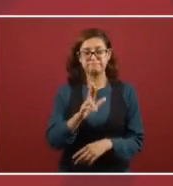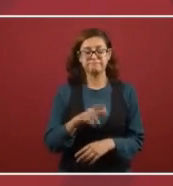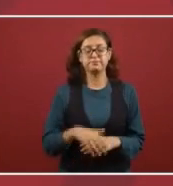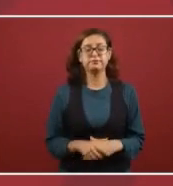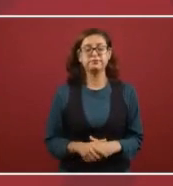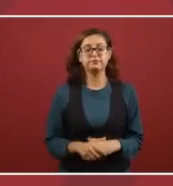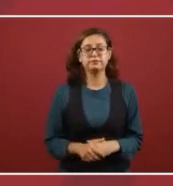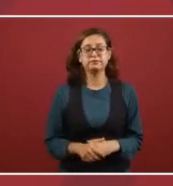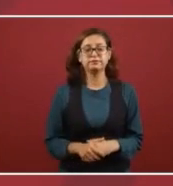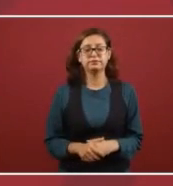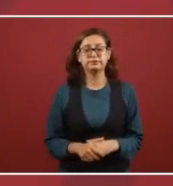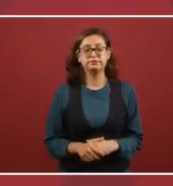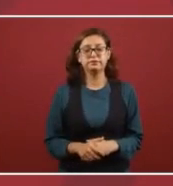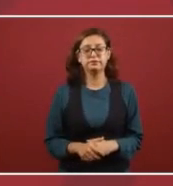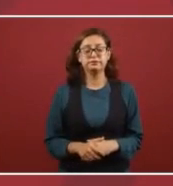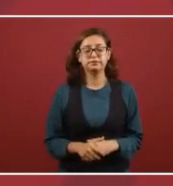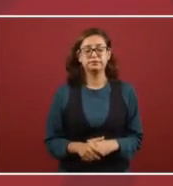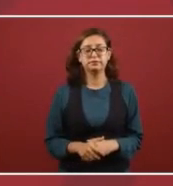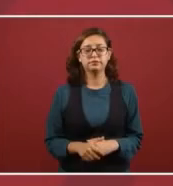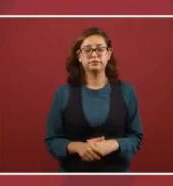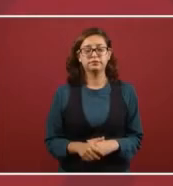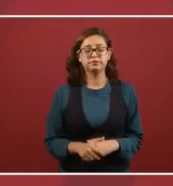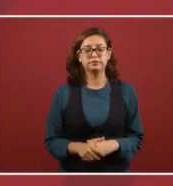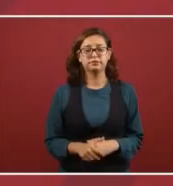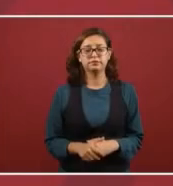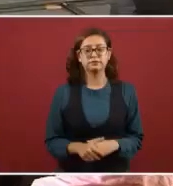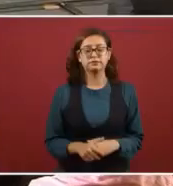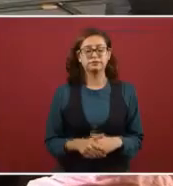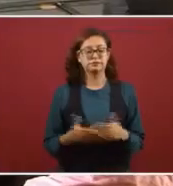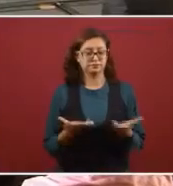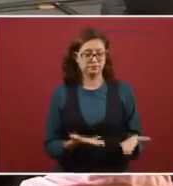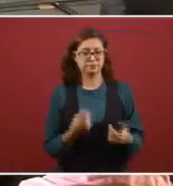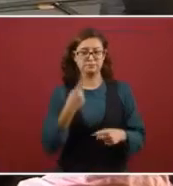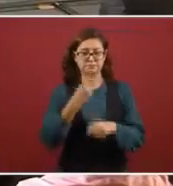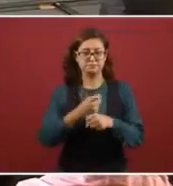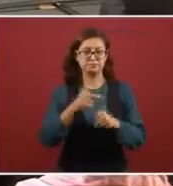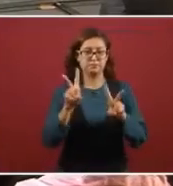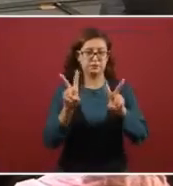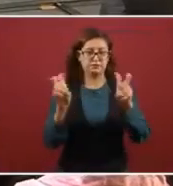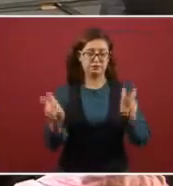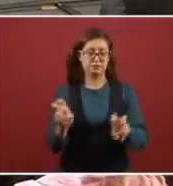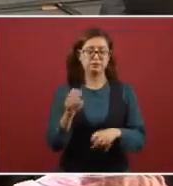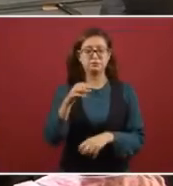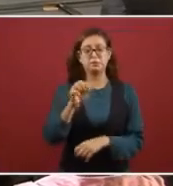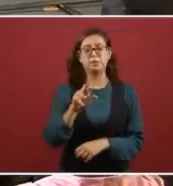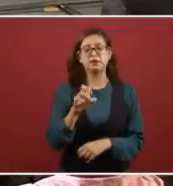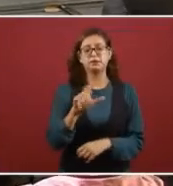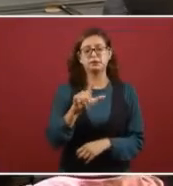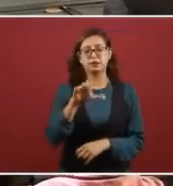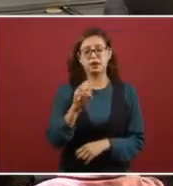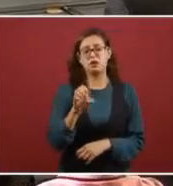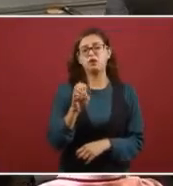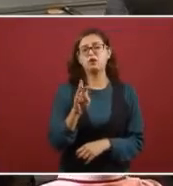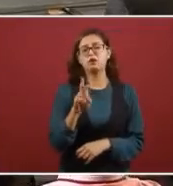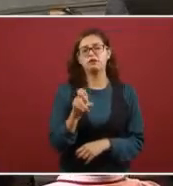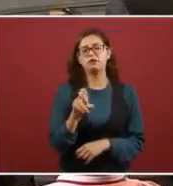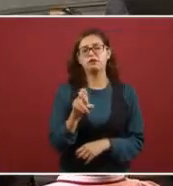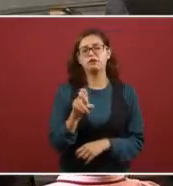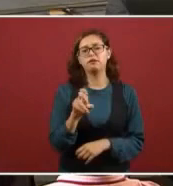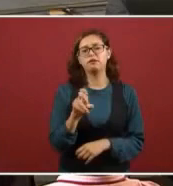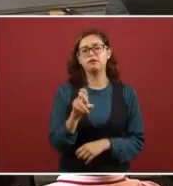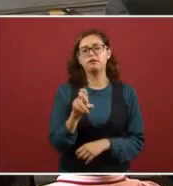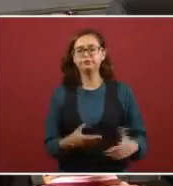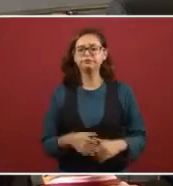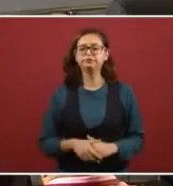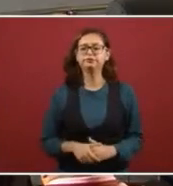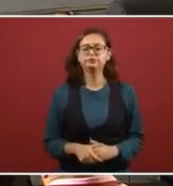answers. So we ask now Marcelo Ebrard to inform regarding the case.